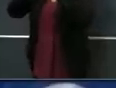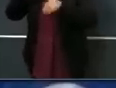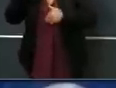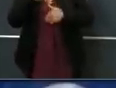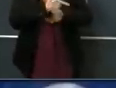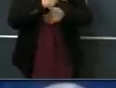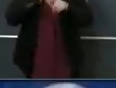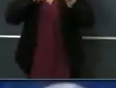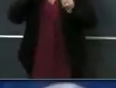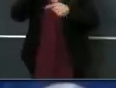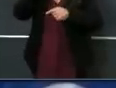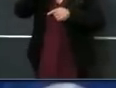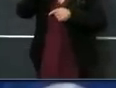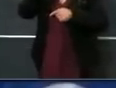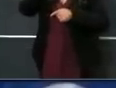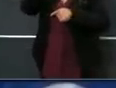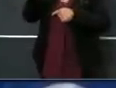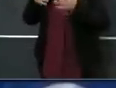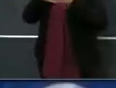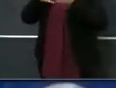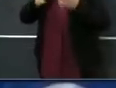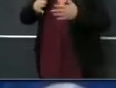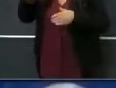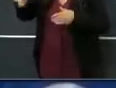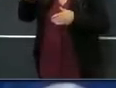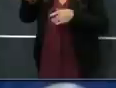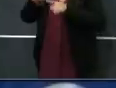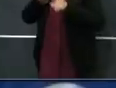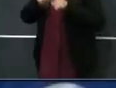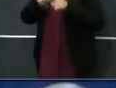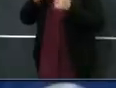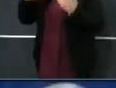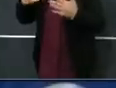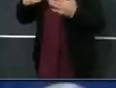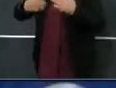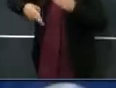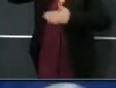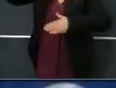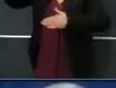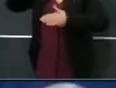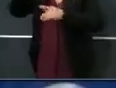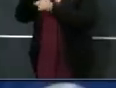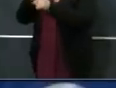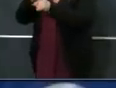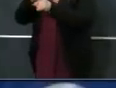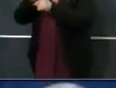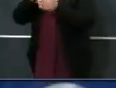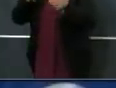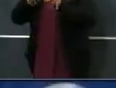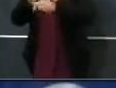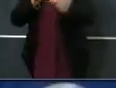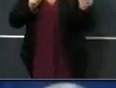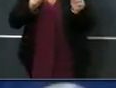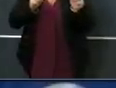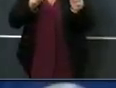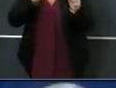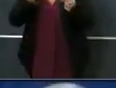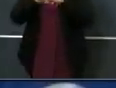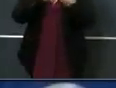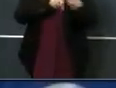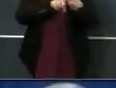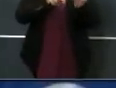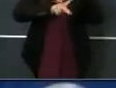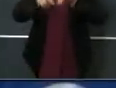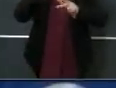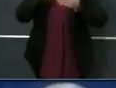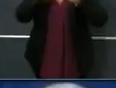that African Americans disproportionately affected. Also, some data with regards to Pacific Islanders. And